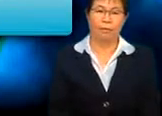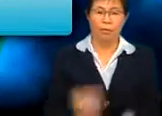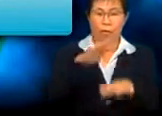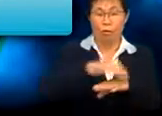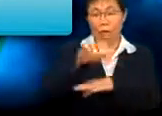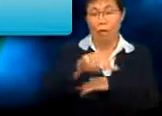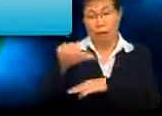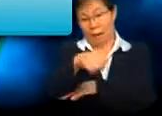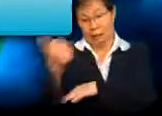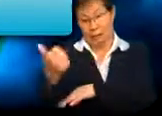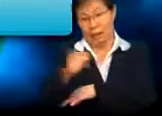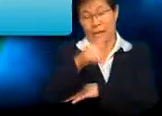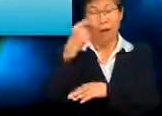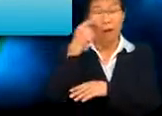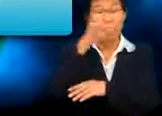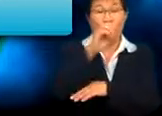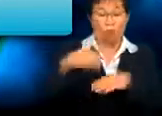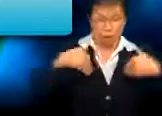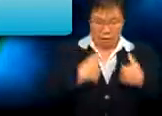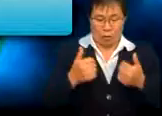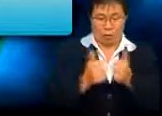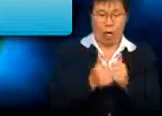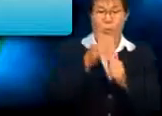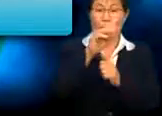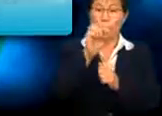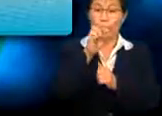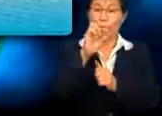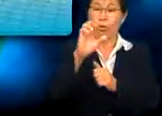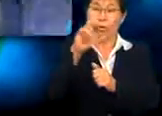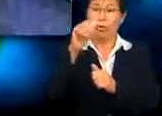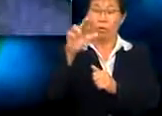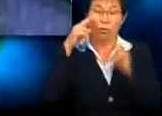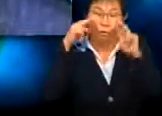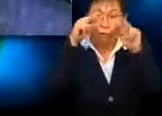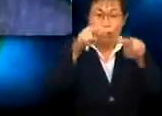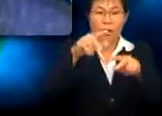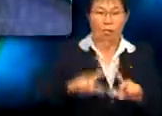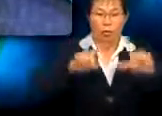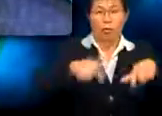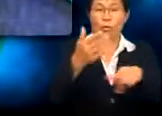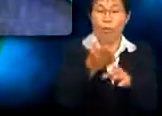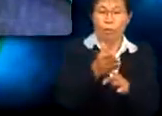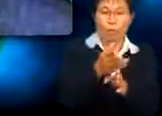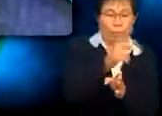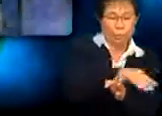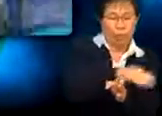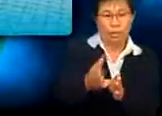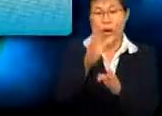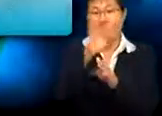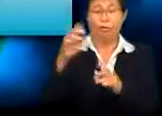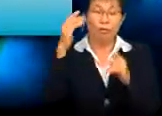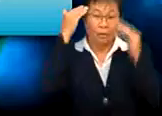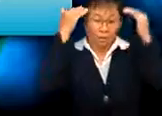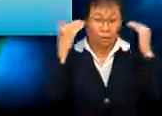On the other hand, the eyes of the animals with monocular vision are located on both sides of the head.